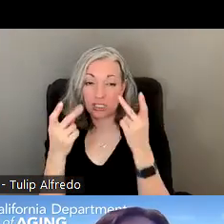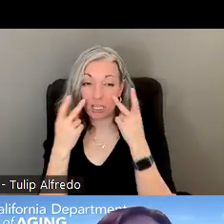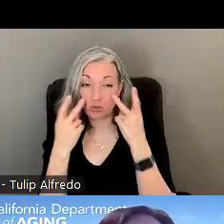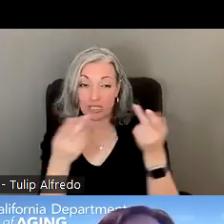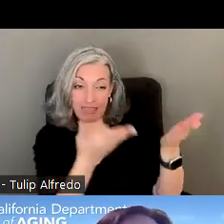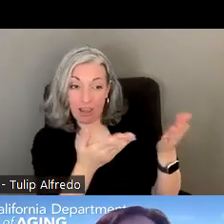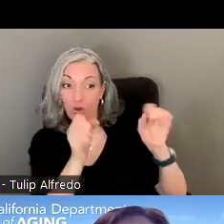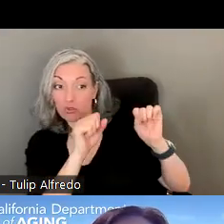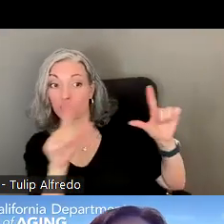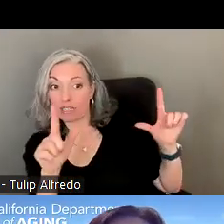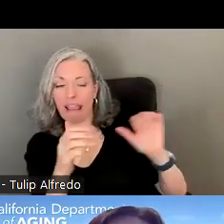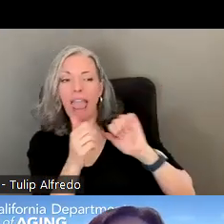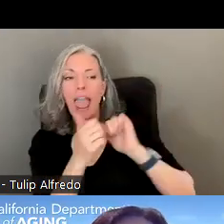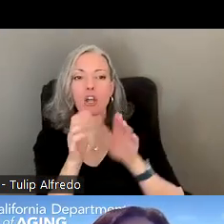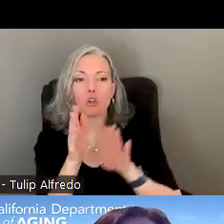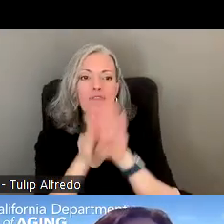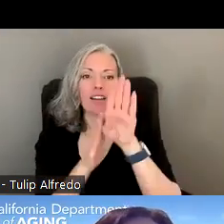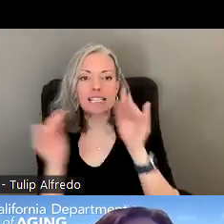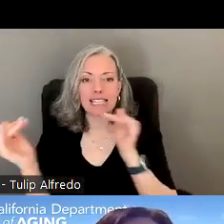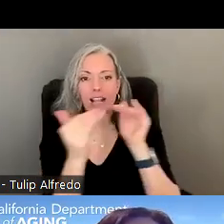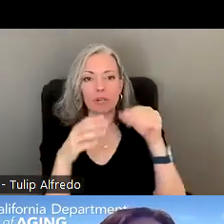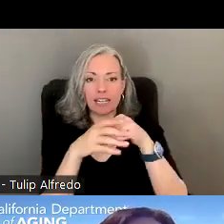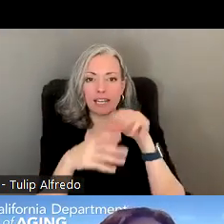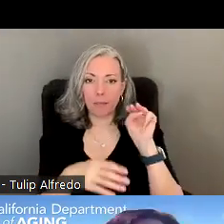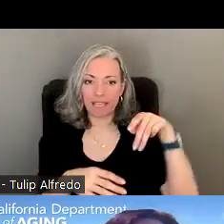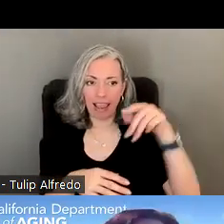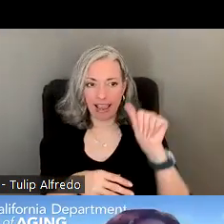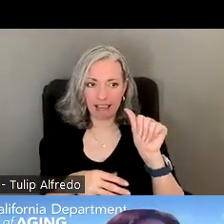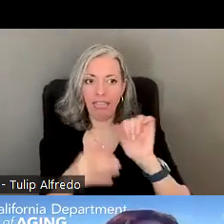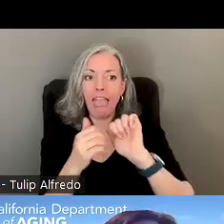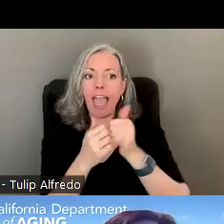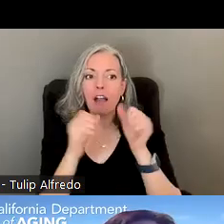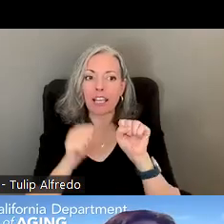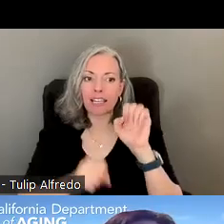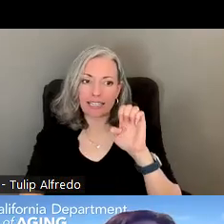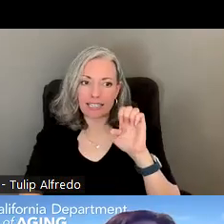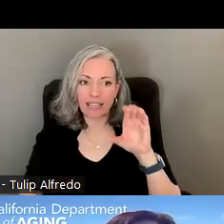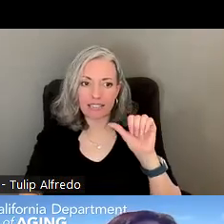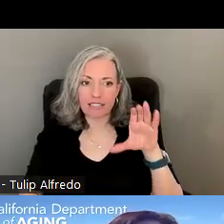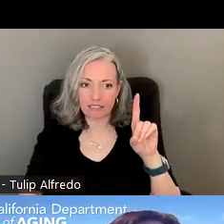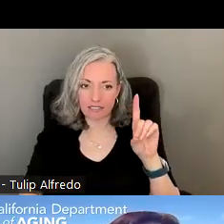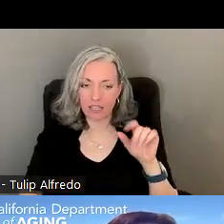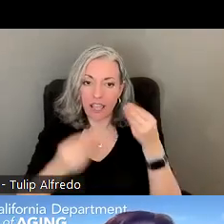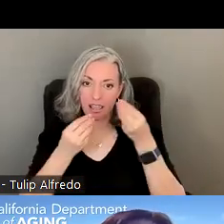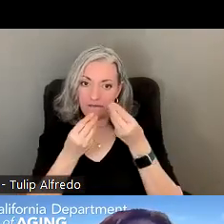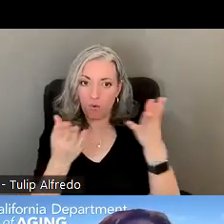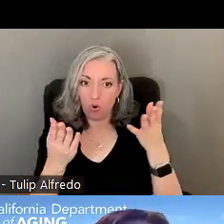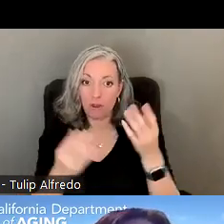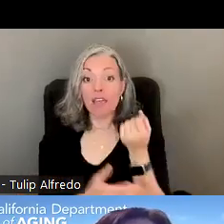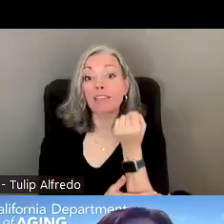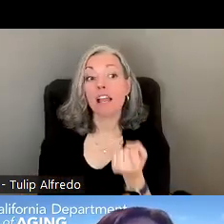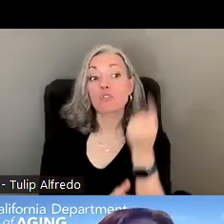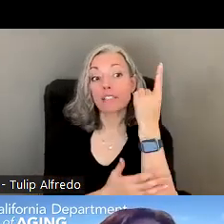really about how to advance equity within the MPA. How can EACAD inform the